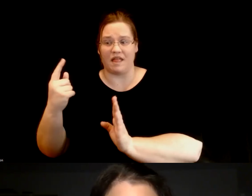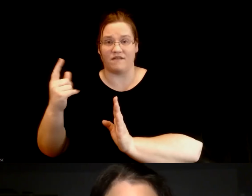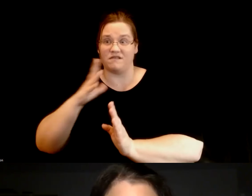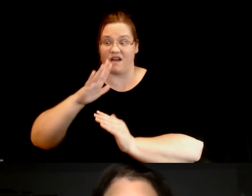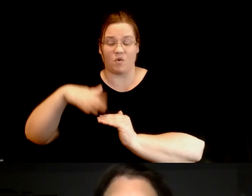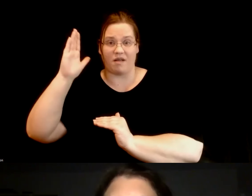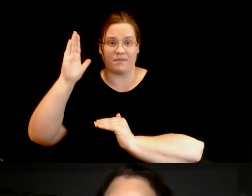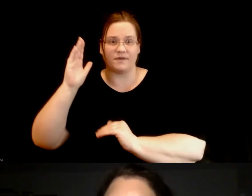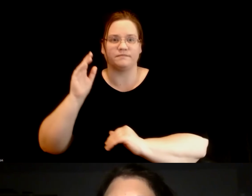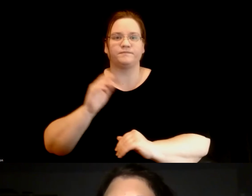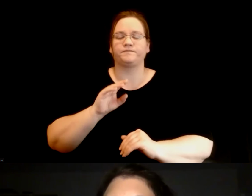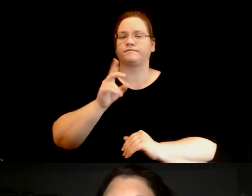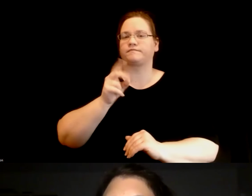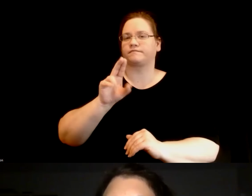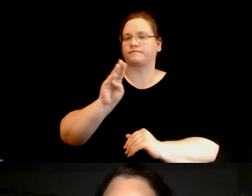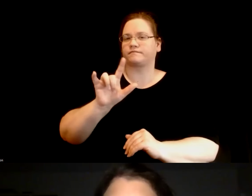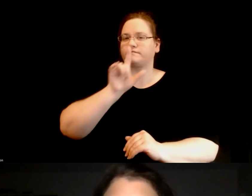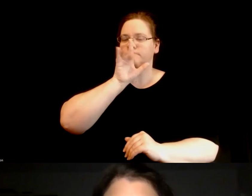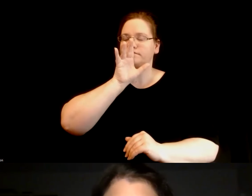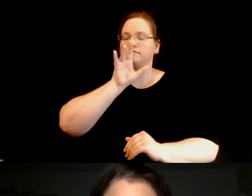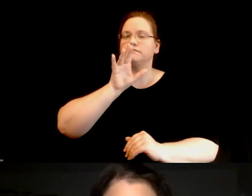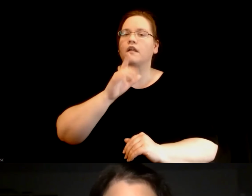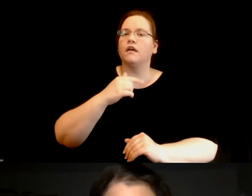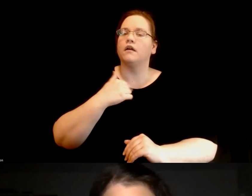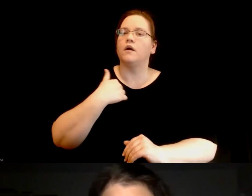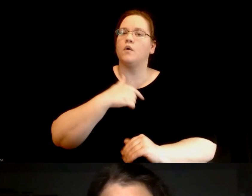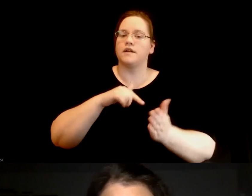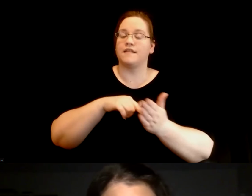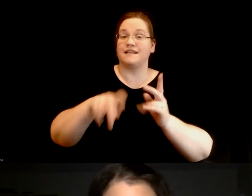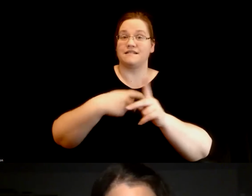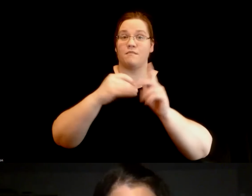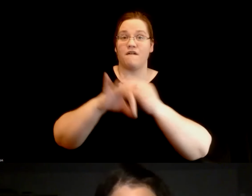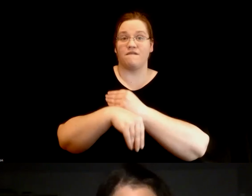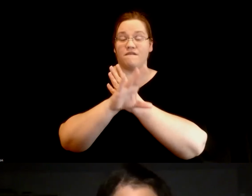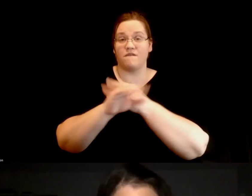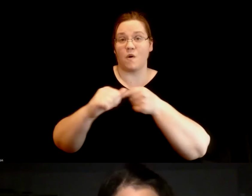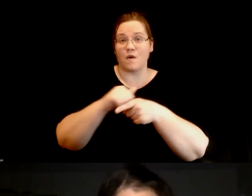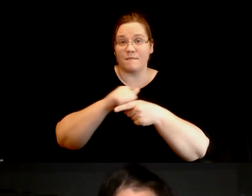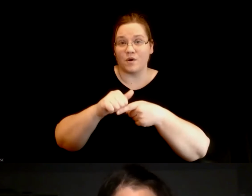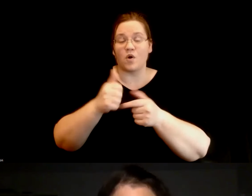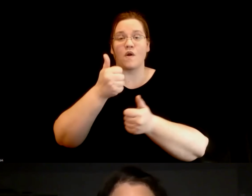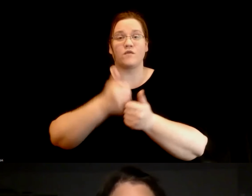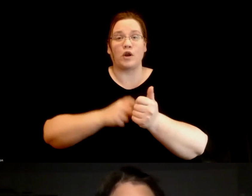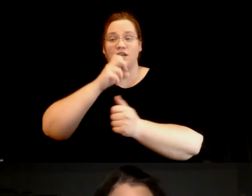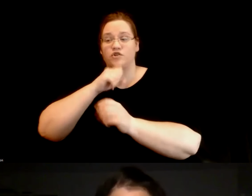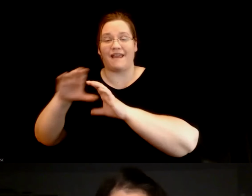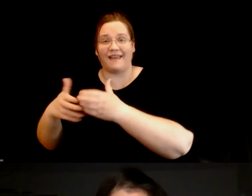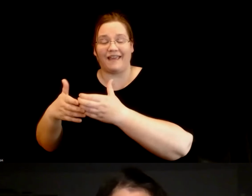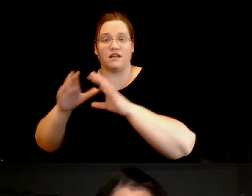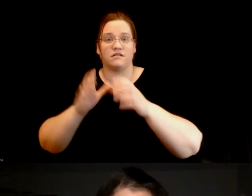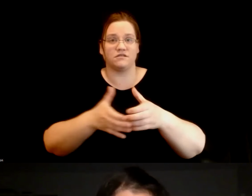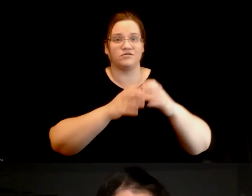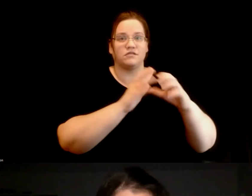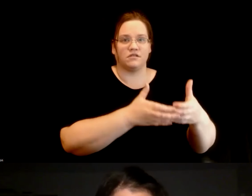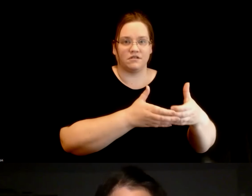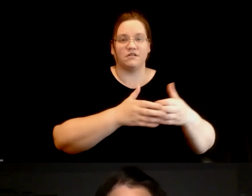Yeah, and I think I would just add that we've done these types of webinars for each age rollout, and so this was a question for the